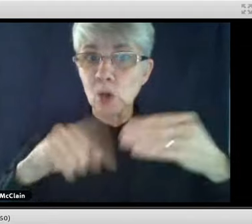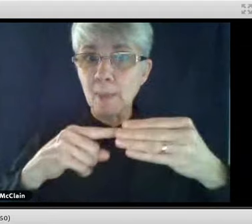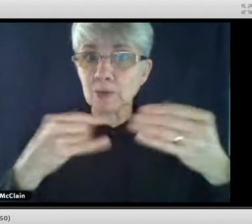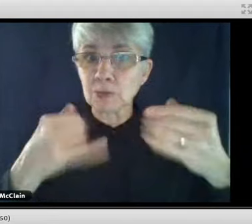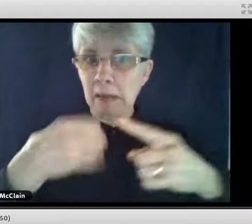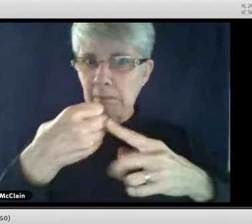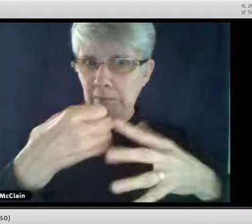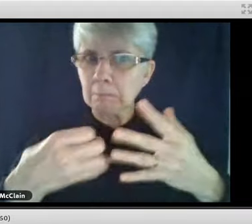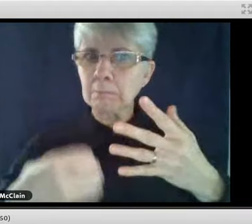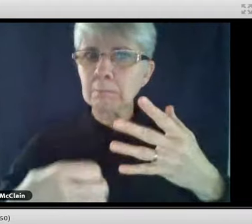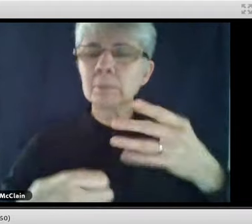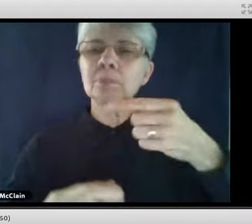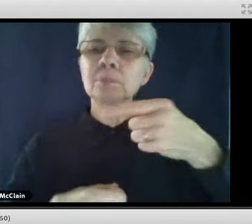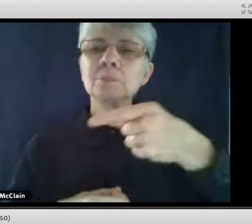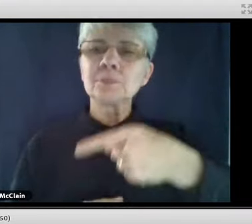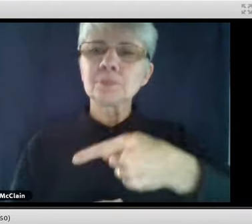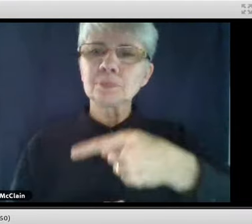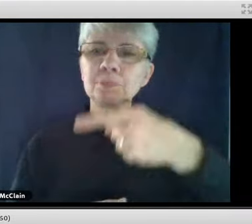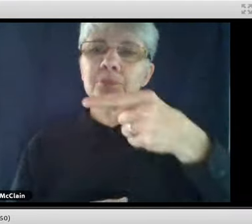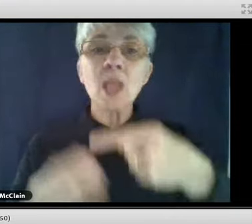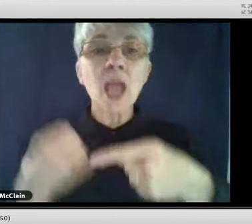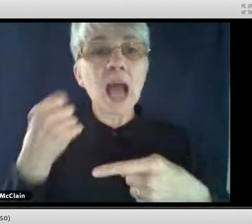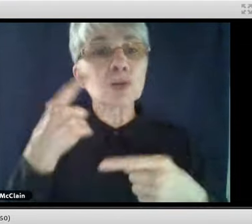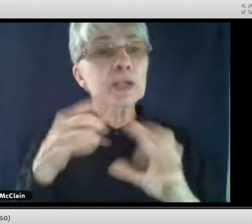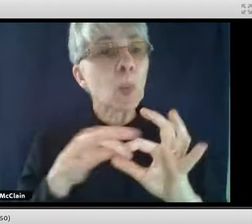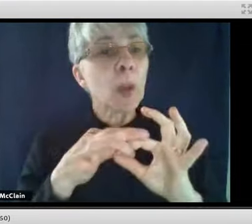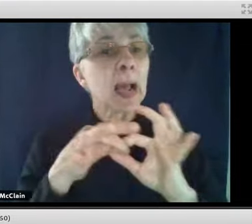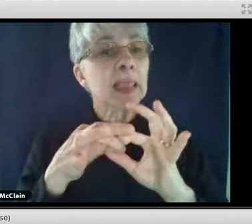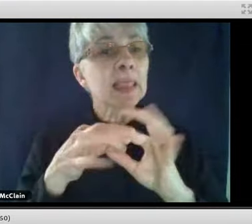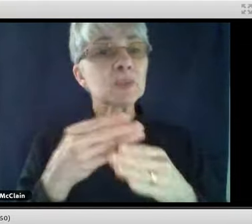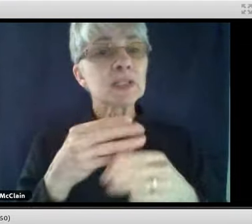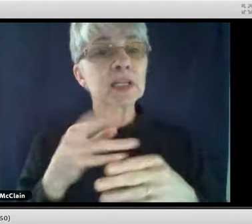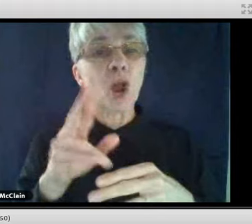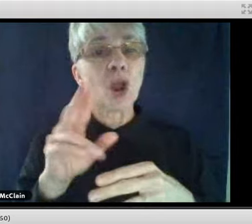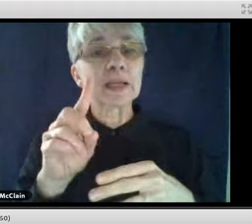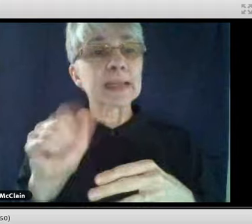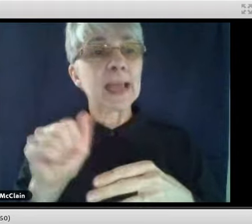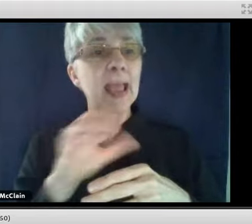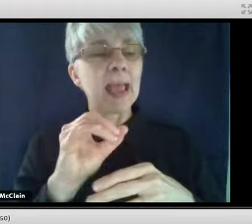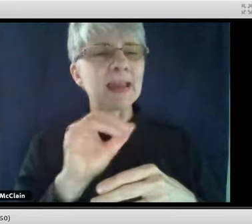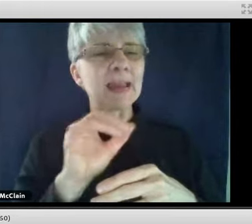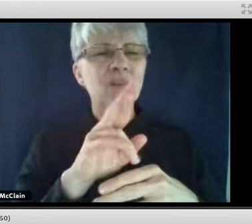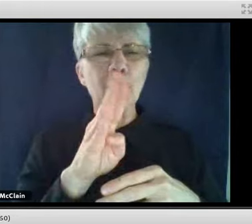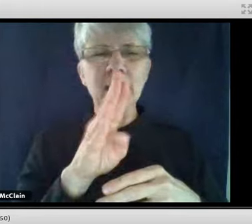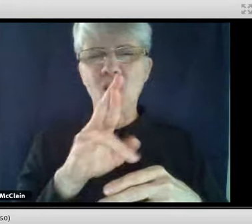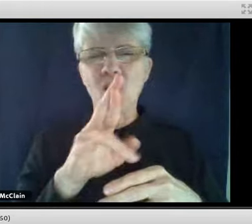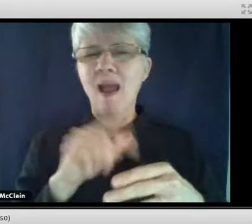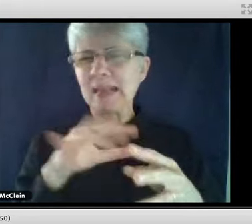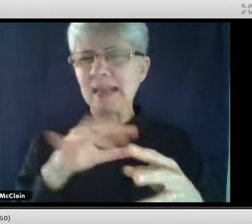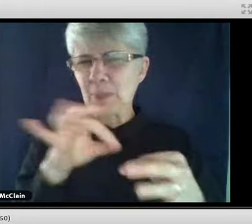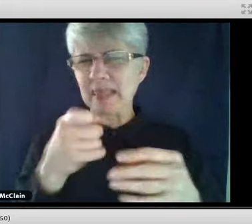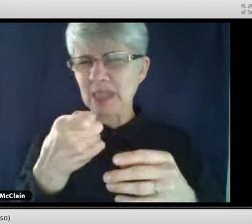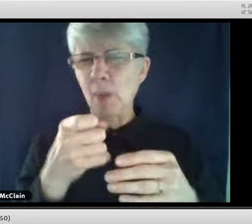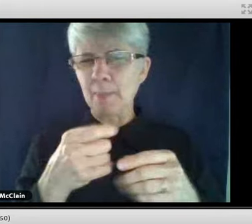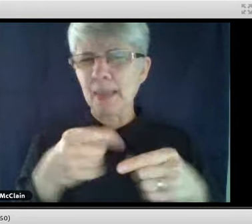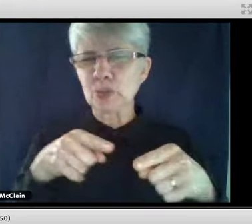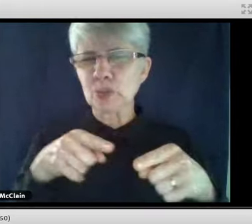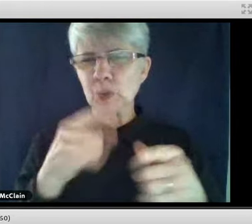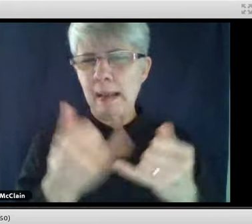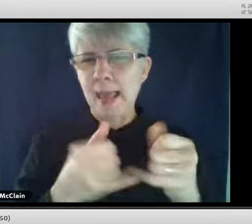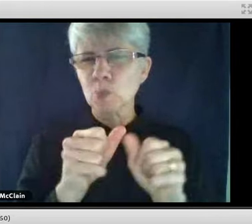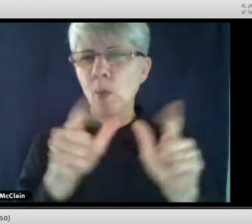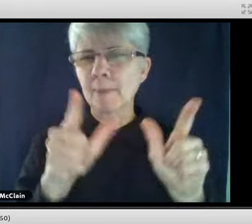today. Just understanding the relationship between RDA and FRBR. I kind of hinted at this during the last webinar, so